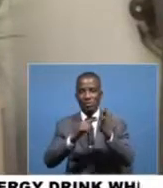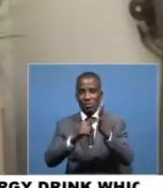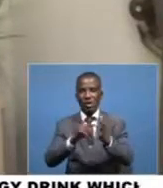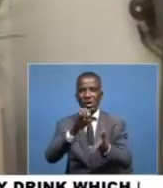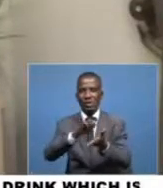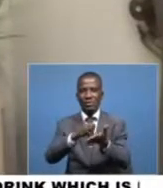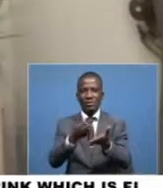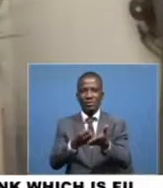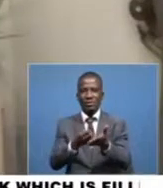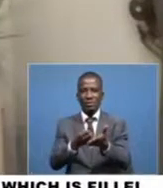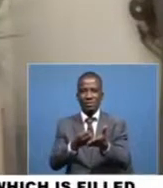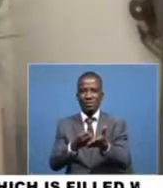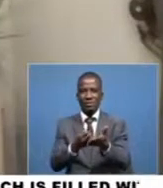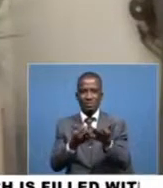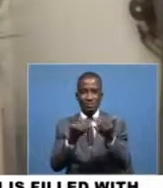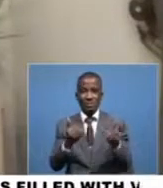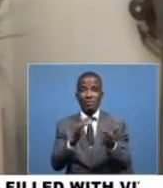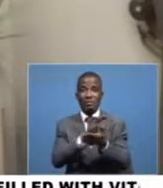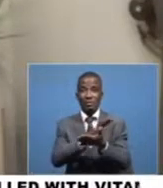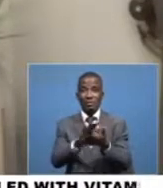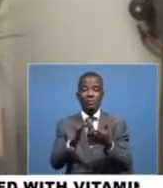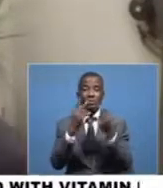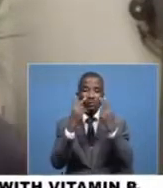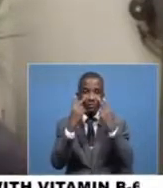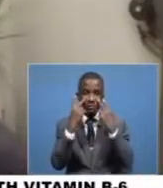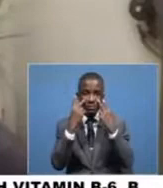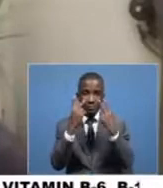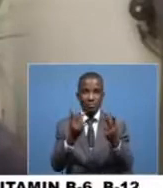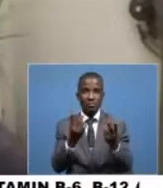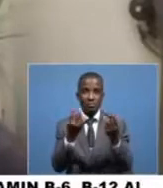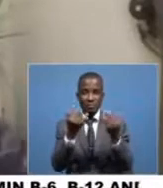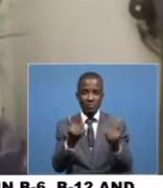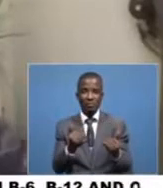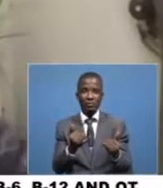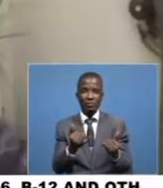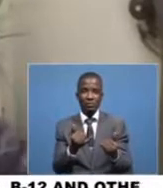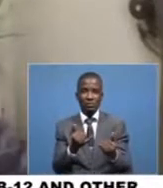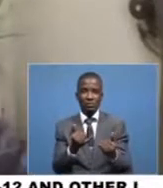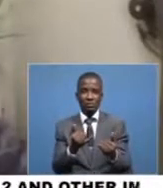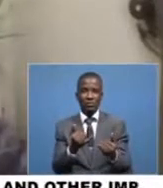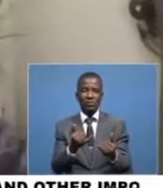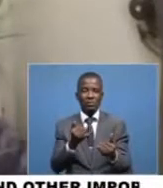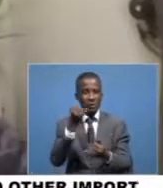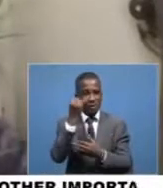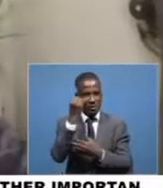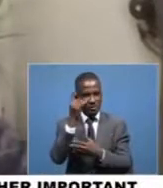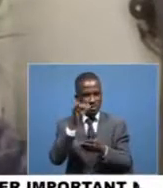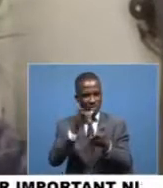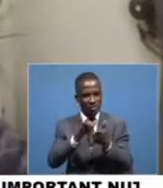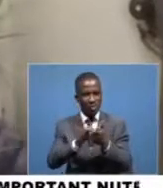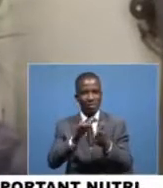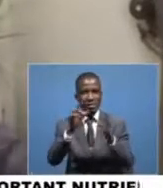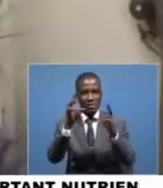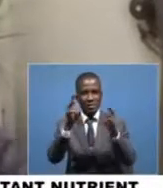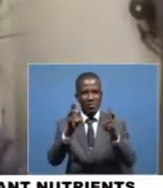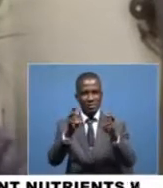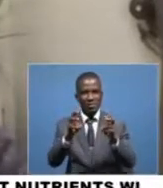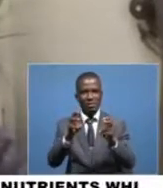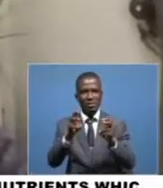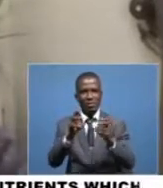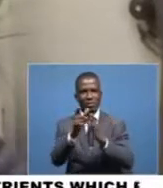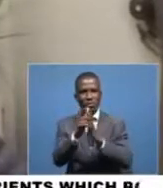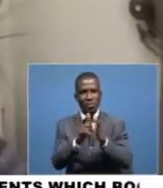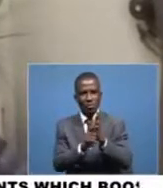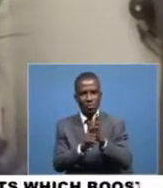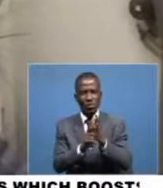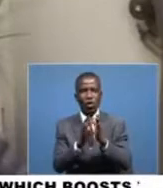open their case. It seemed clear that all parties were on an equal footing or understood that particular principle, that it was open